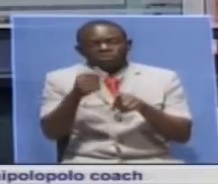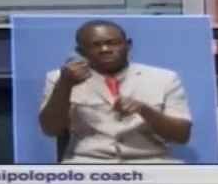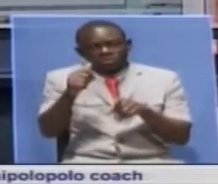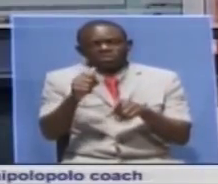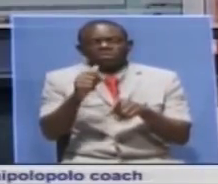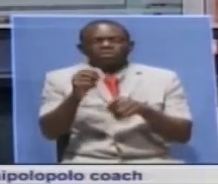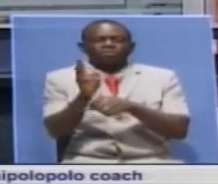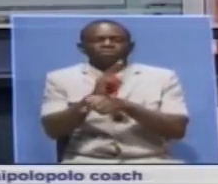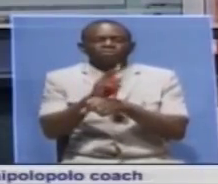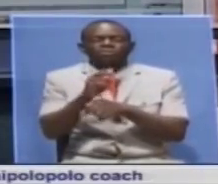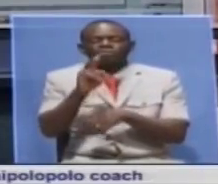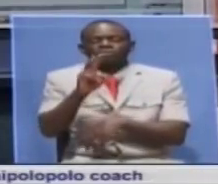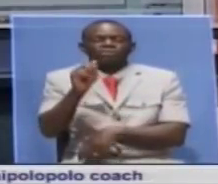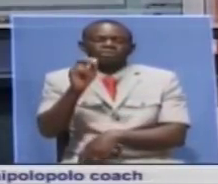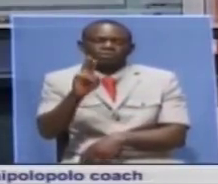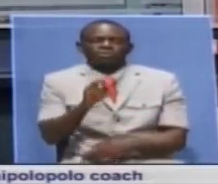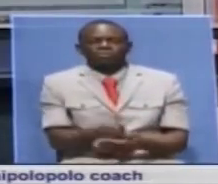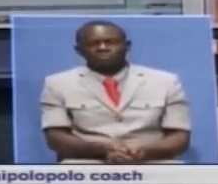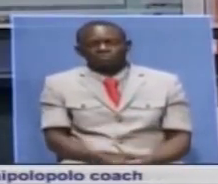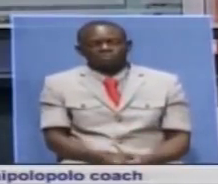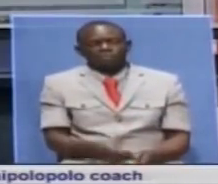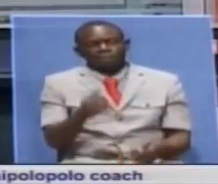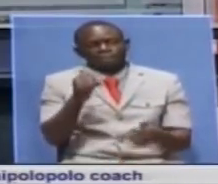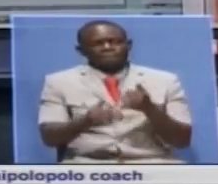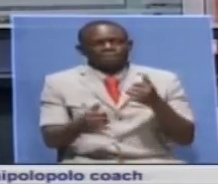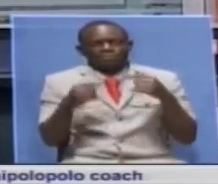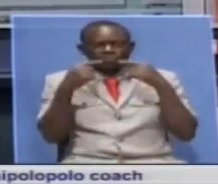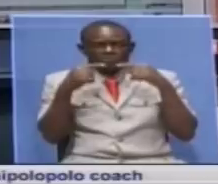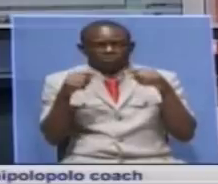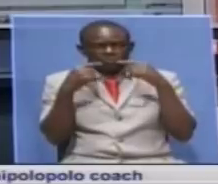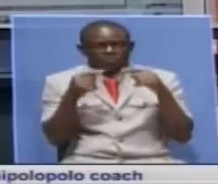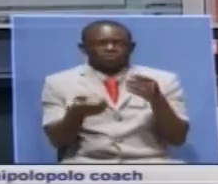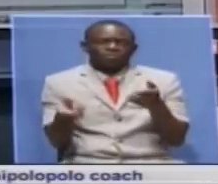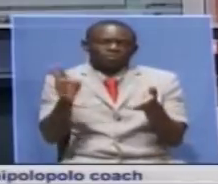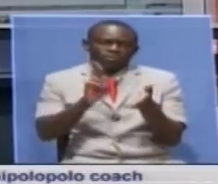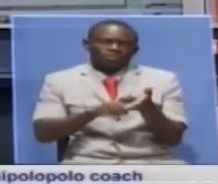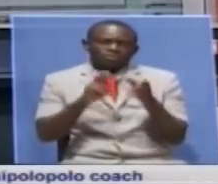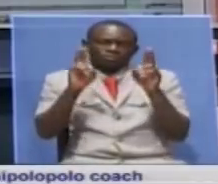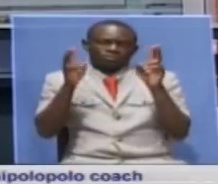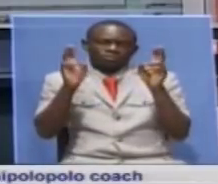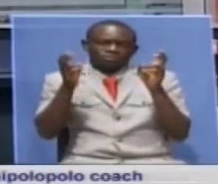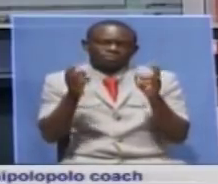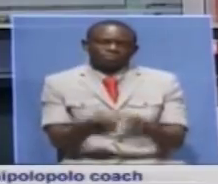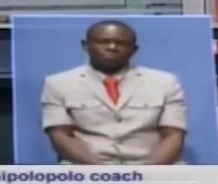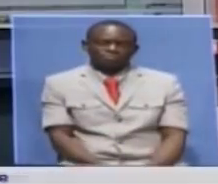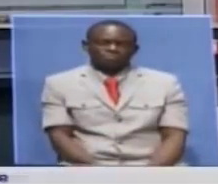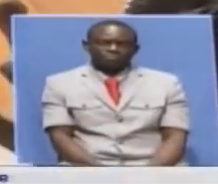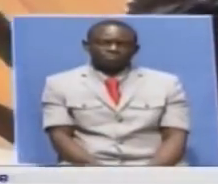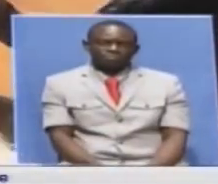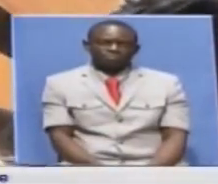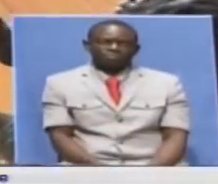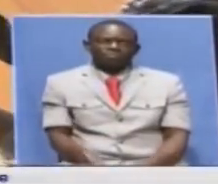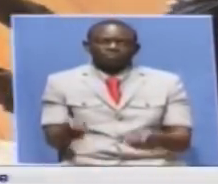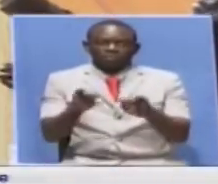And on that sporting note, we come to the end of the main news. Let's now recap on the top stories. Government has launched the National